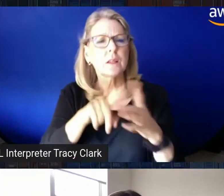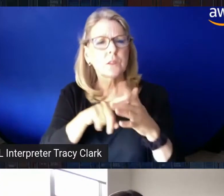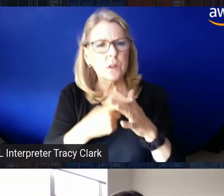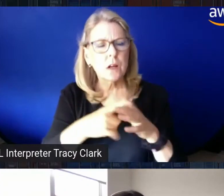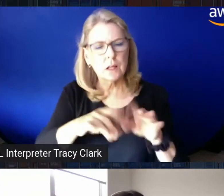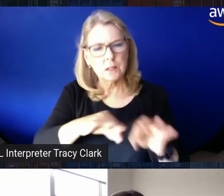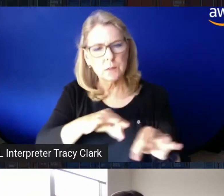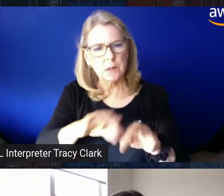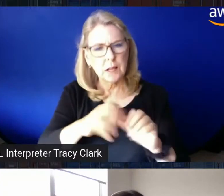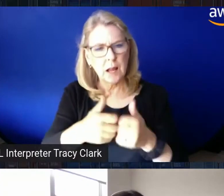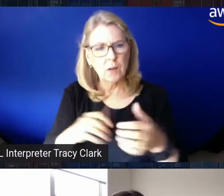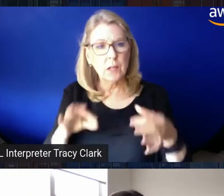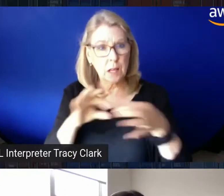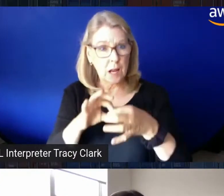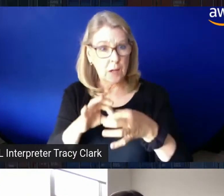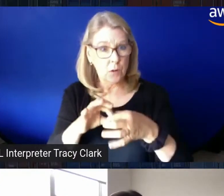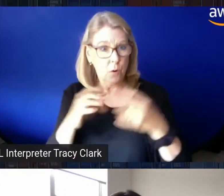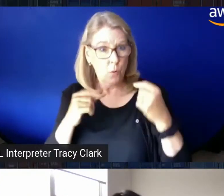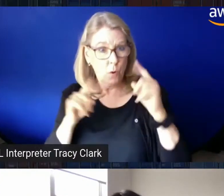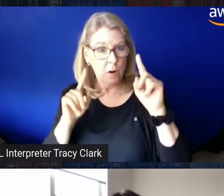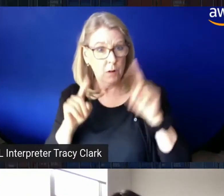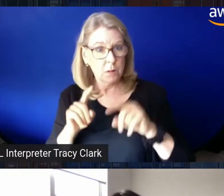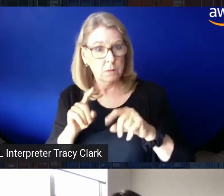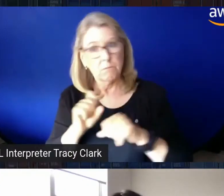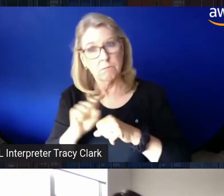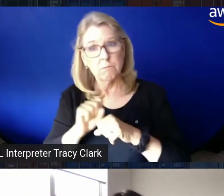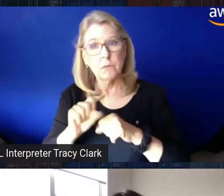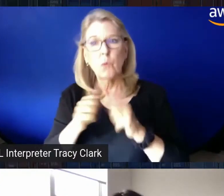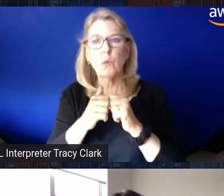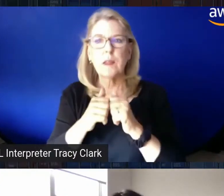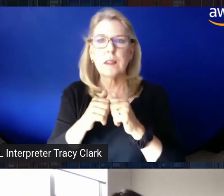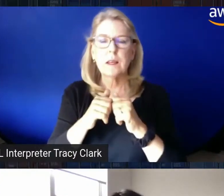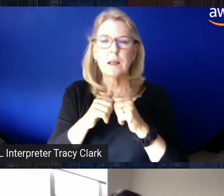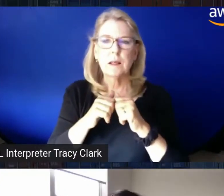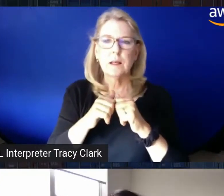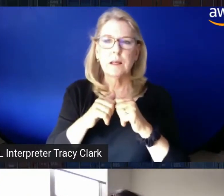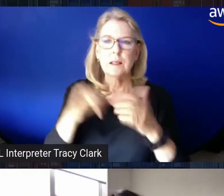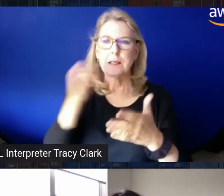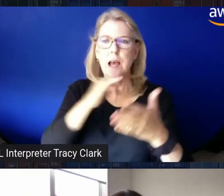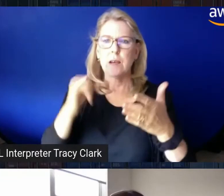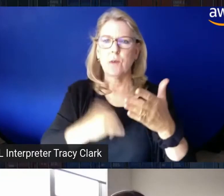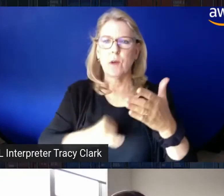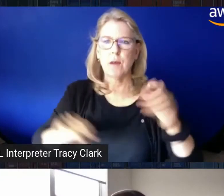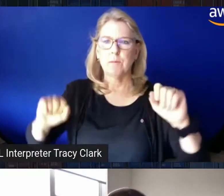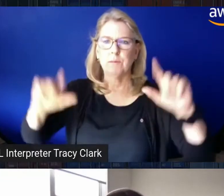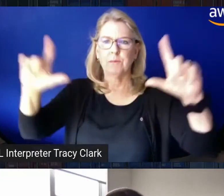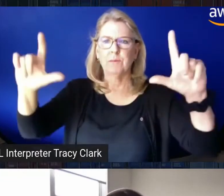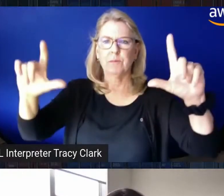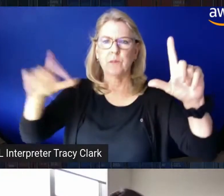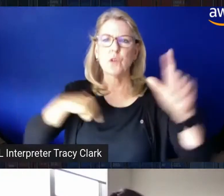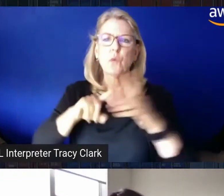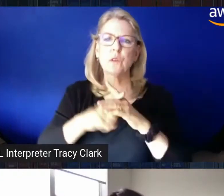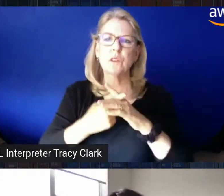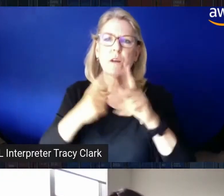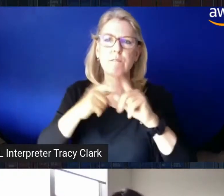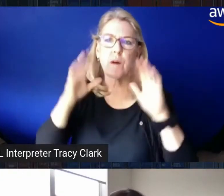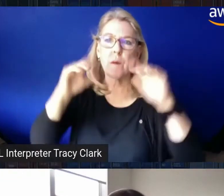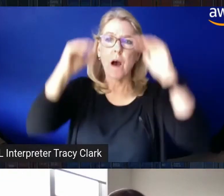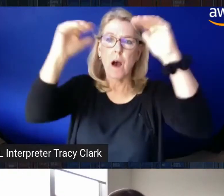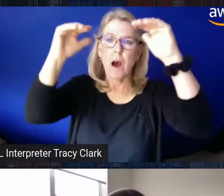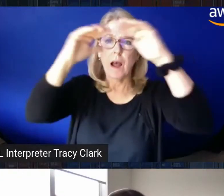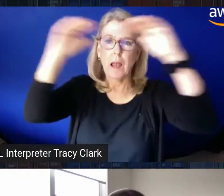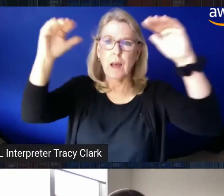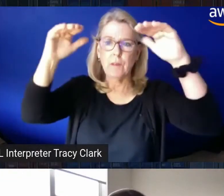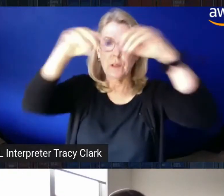a diagram? It would probably be easier if we start from the high level. I love pictures. So here I have